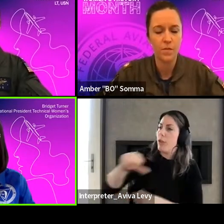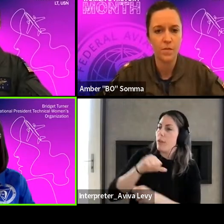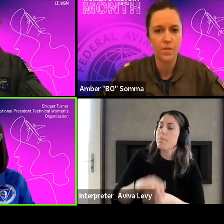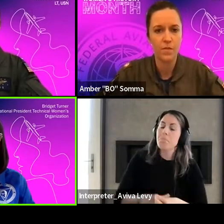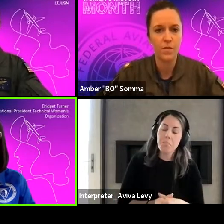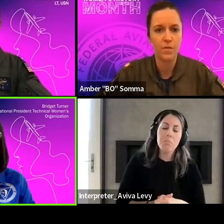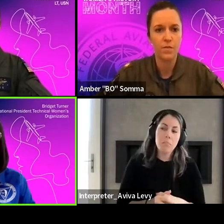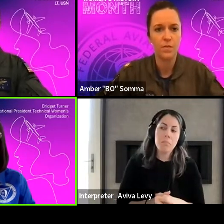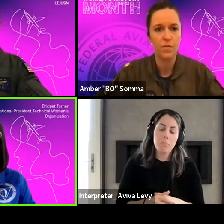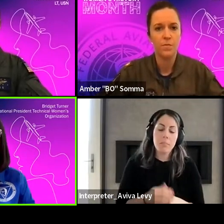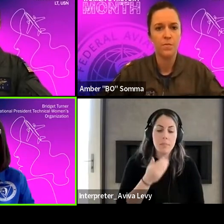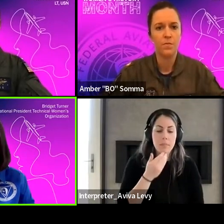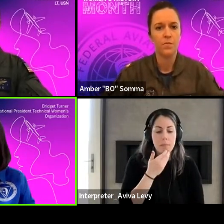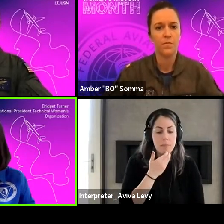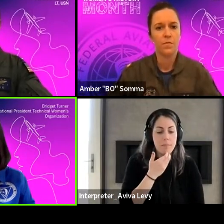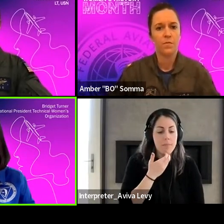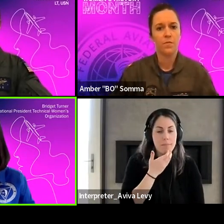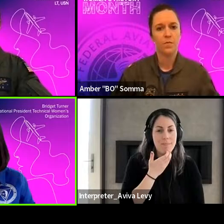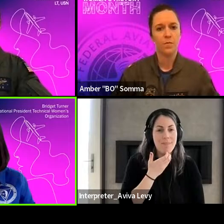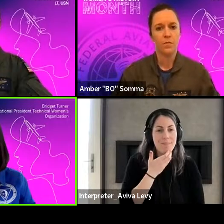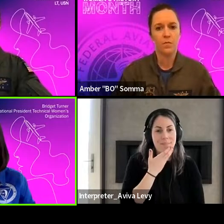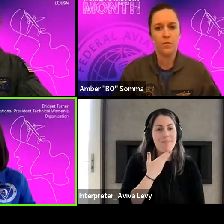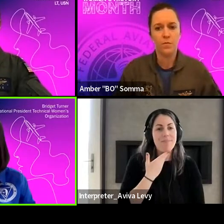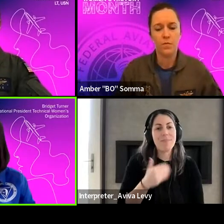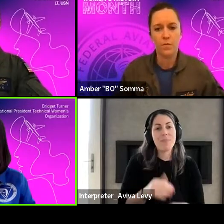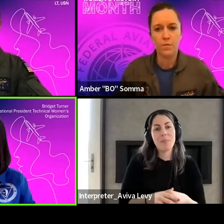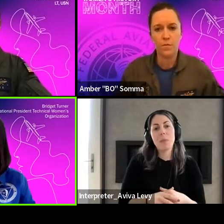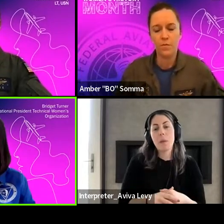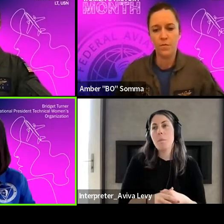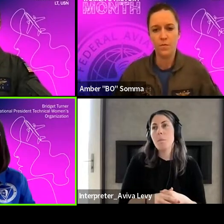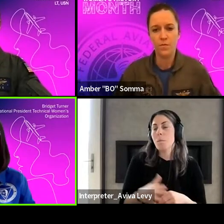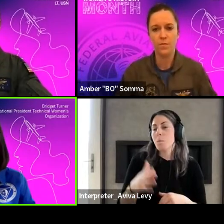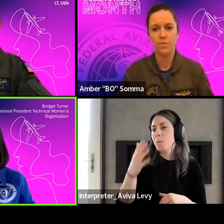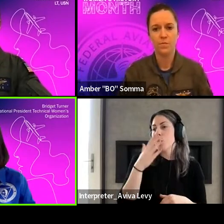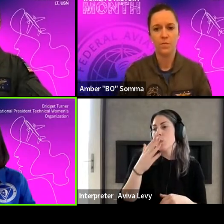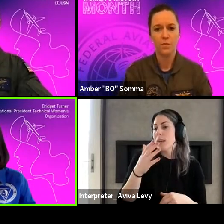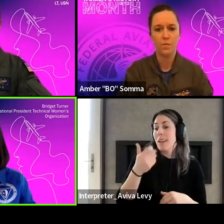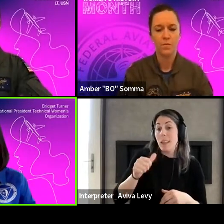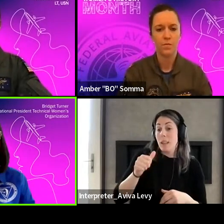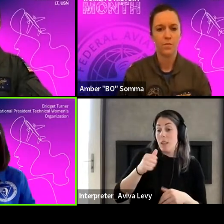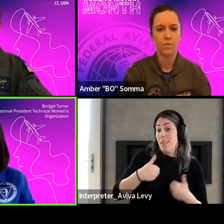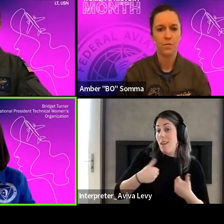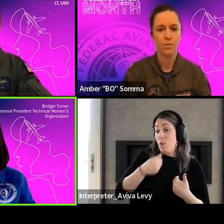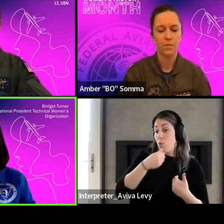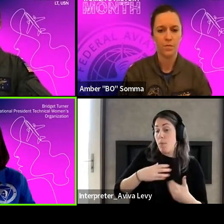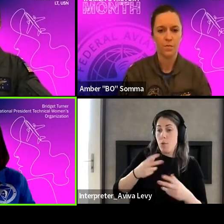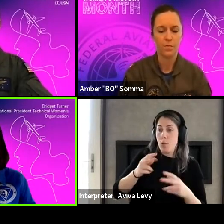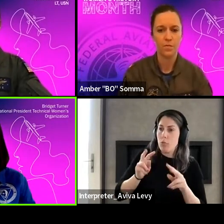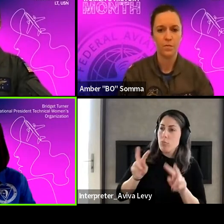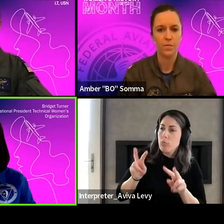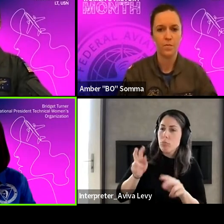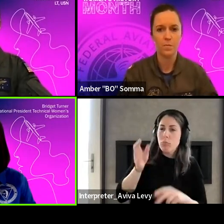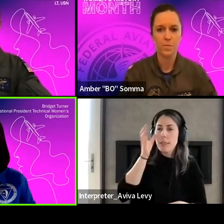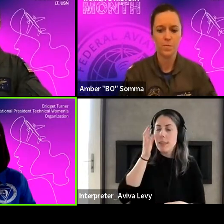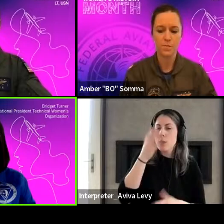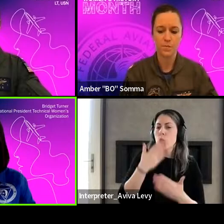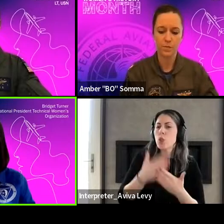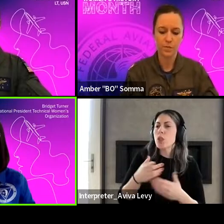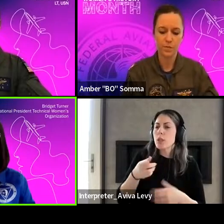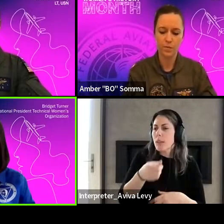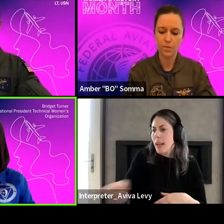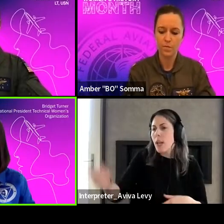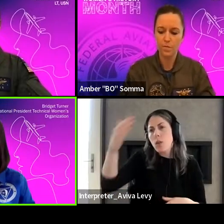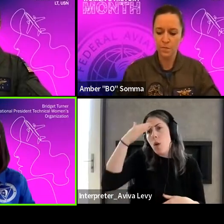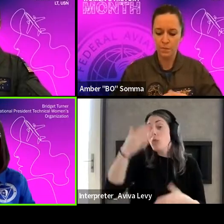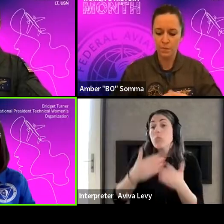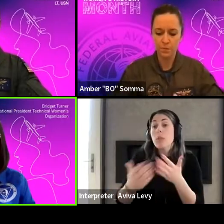because we want to make sure that we let our young women know, and though anyone who's listening, that no matter what